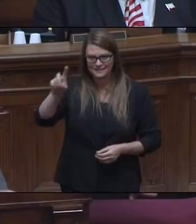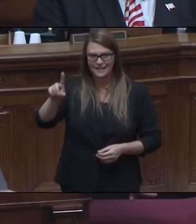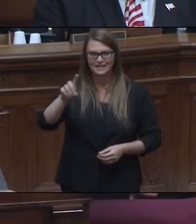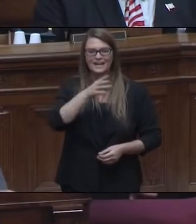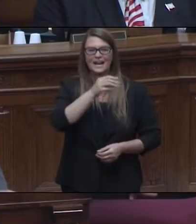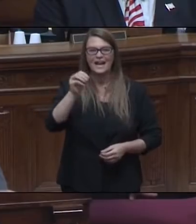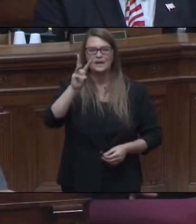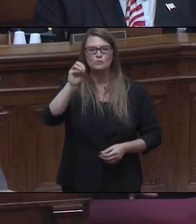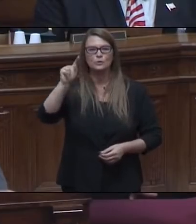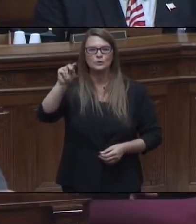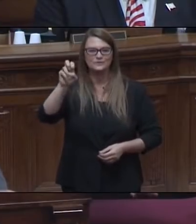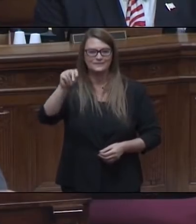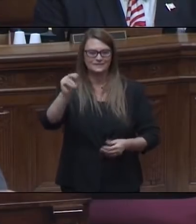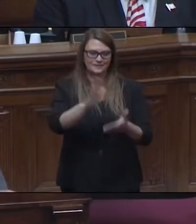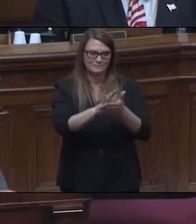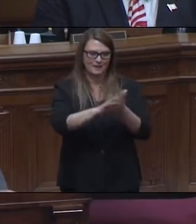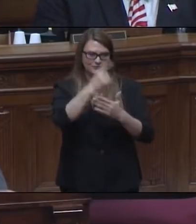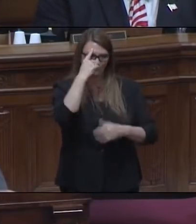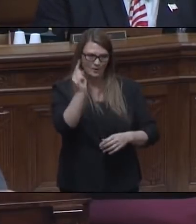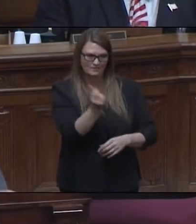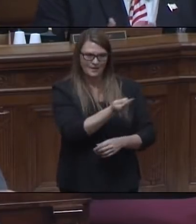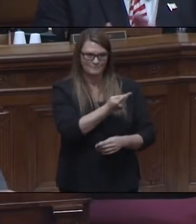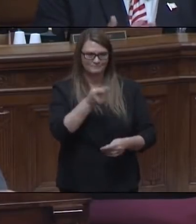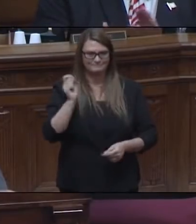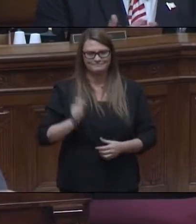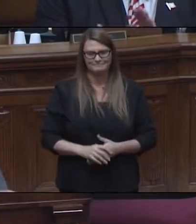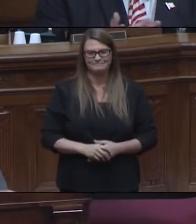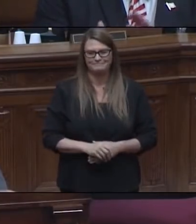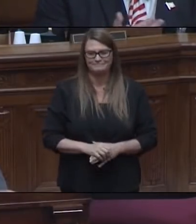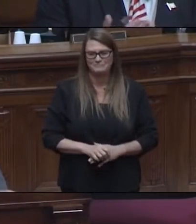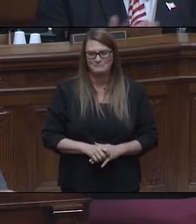William Wooten. If y'all give them a round of applause, please.